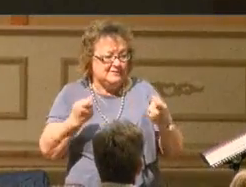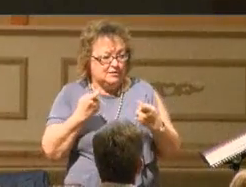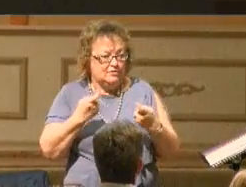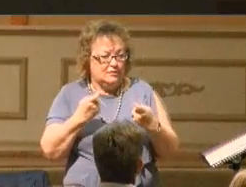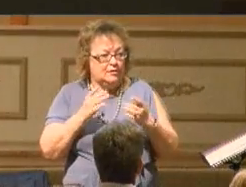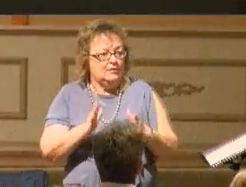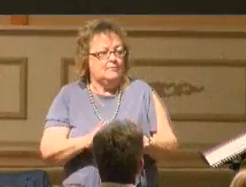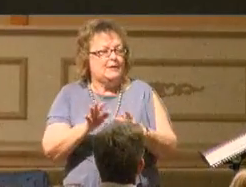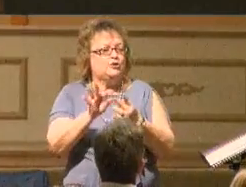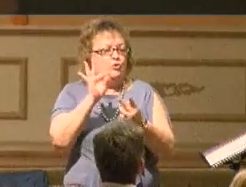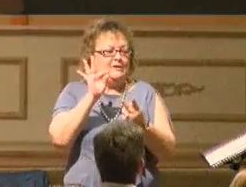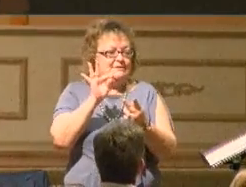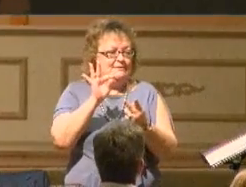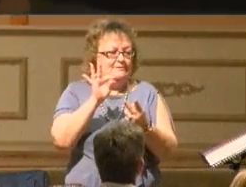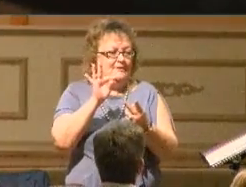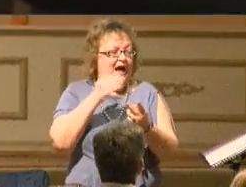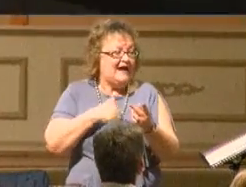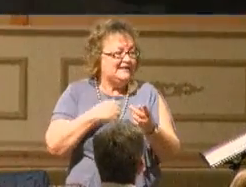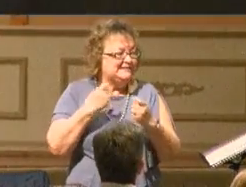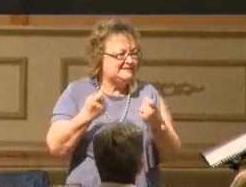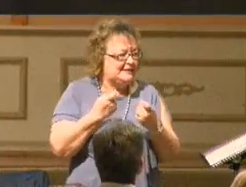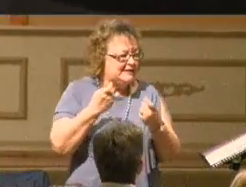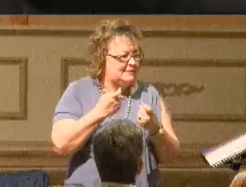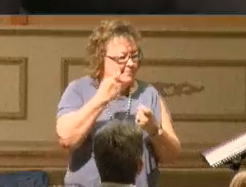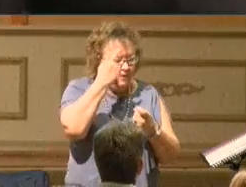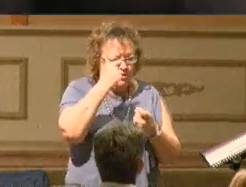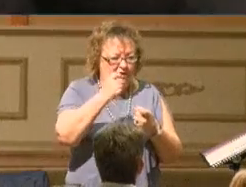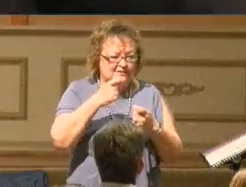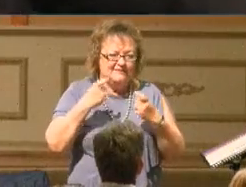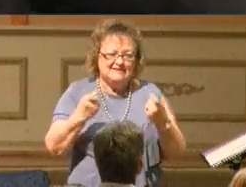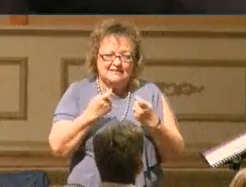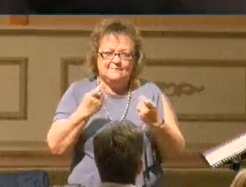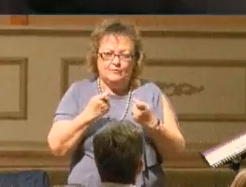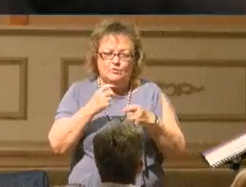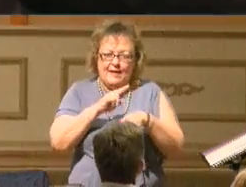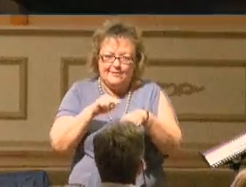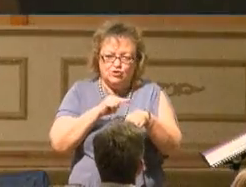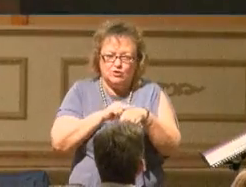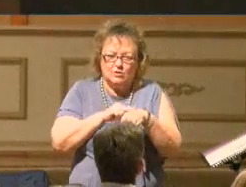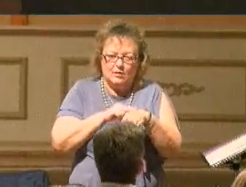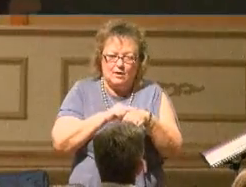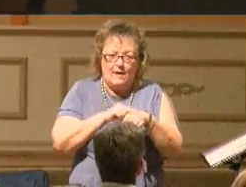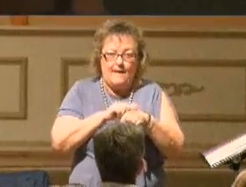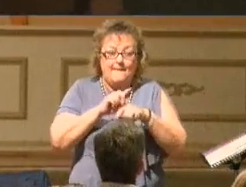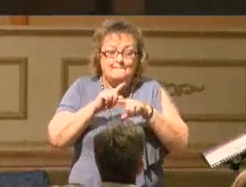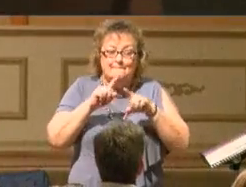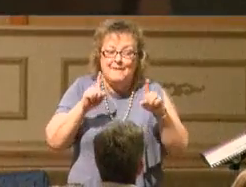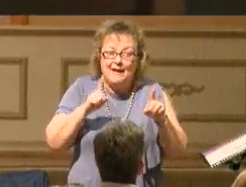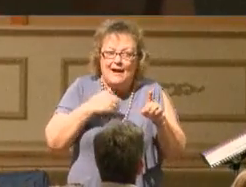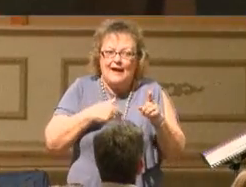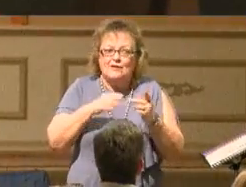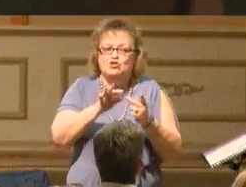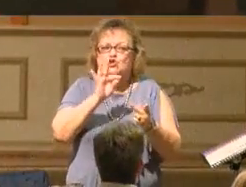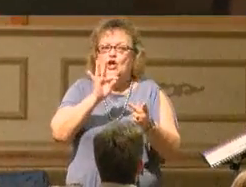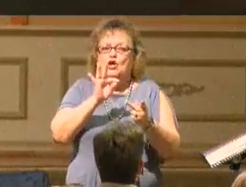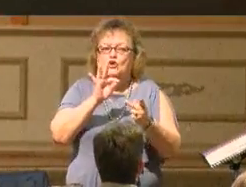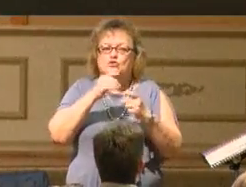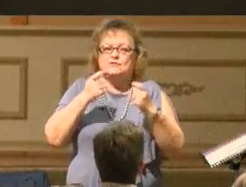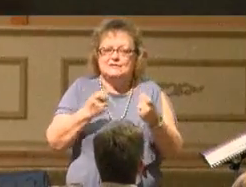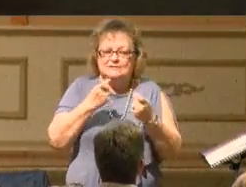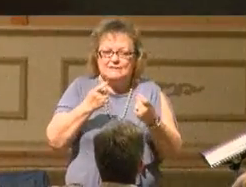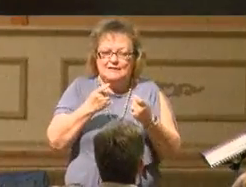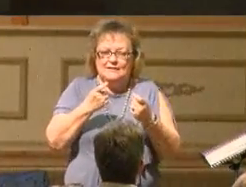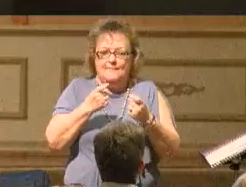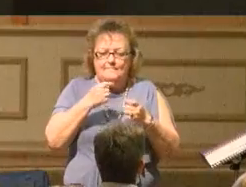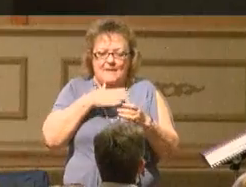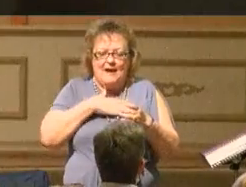choice. I sin because of a sinful nature. But I chose to sin, and I choose to sin in